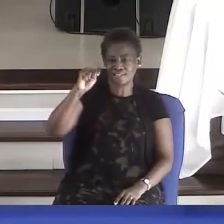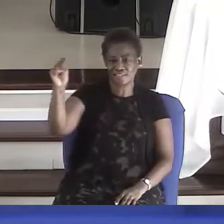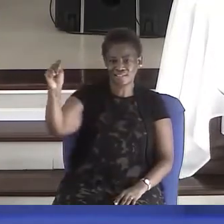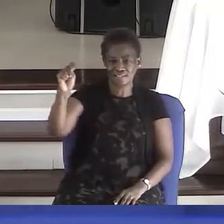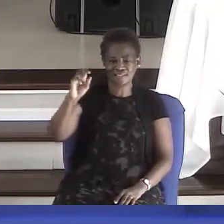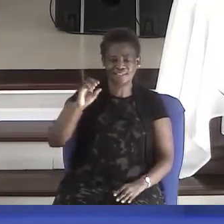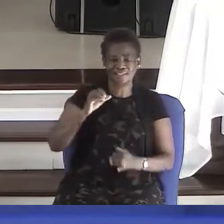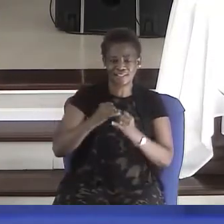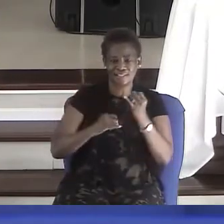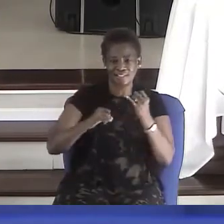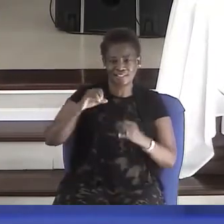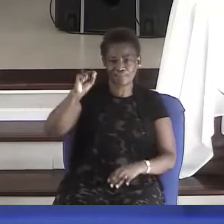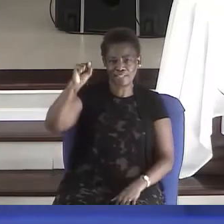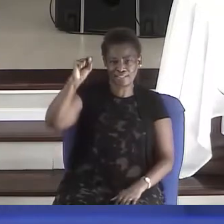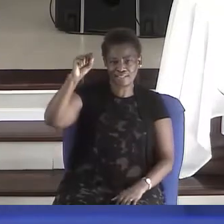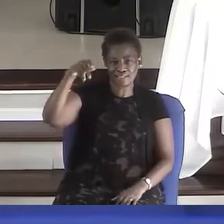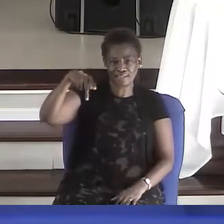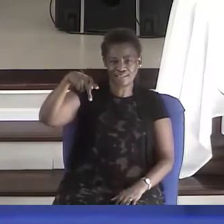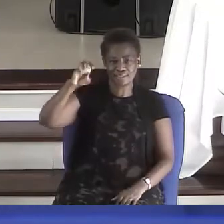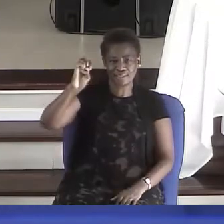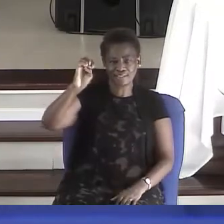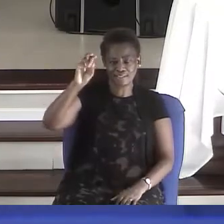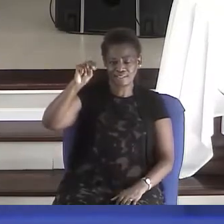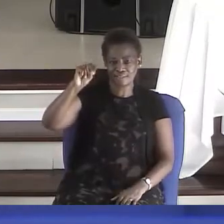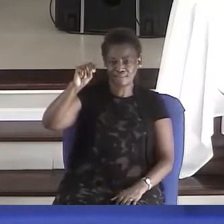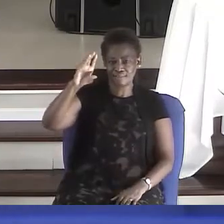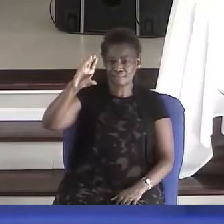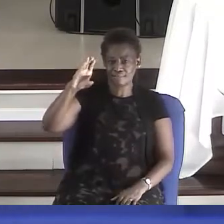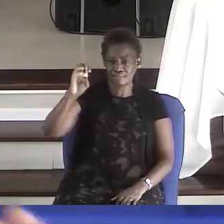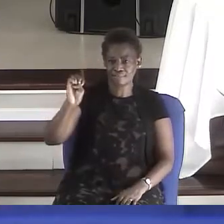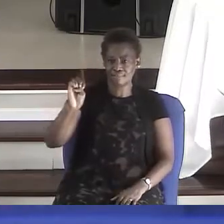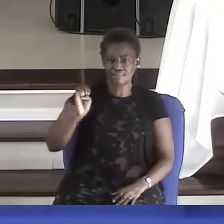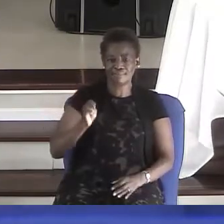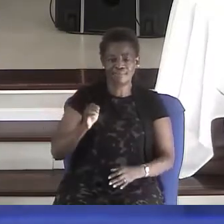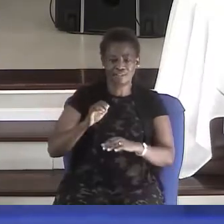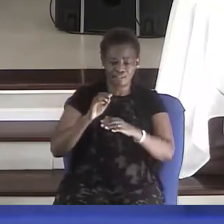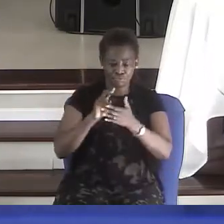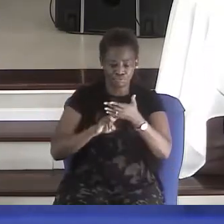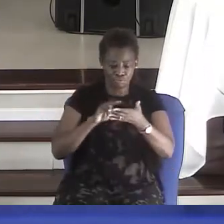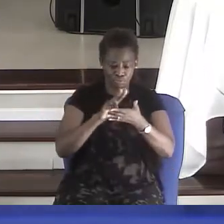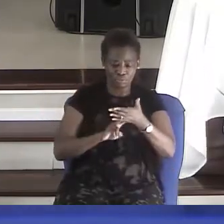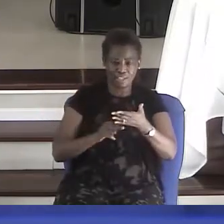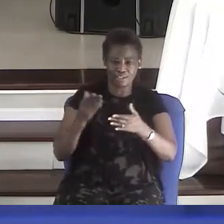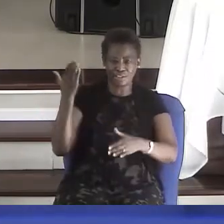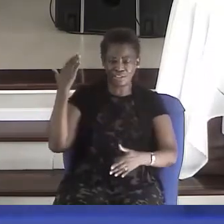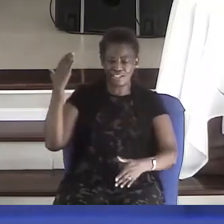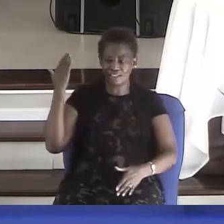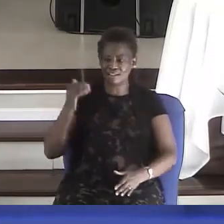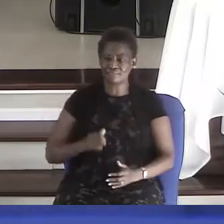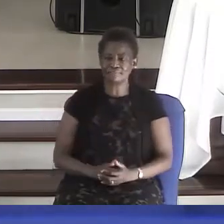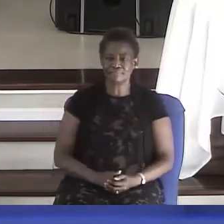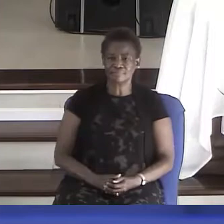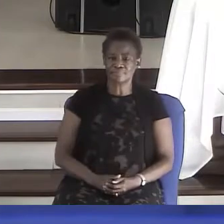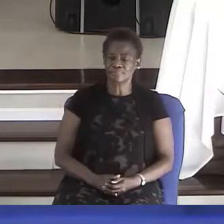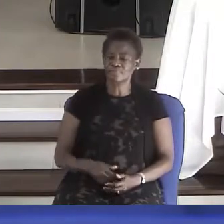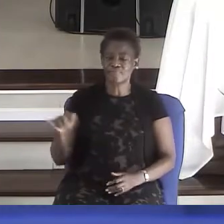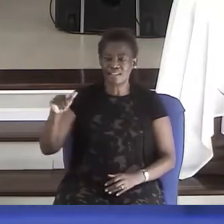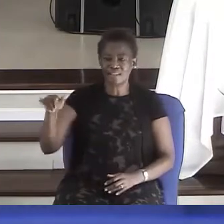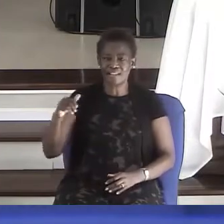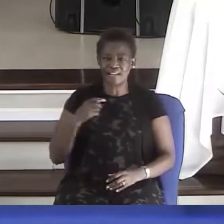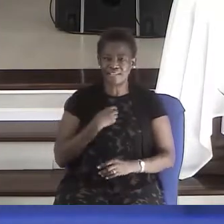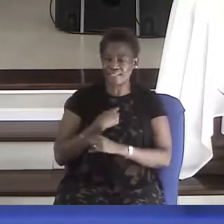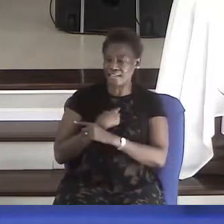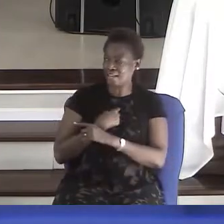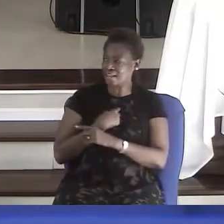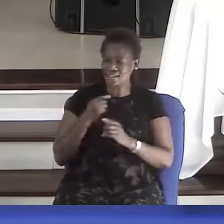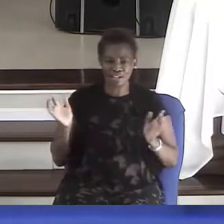It's a backdrop as I continue to encourage you, as I connect you